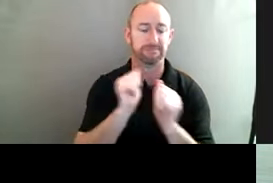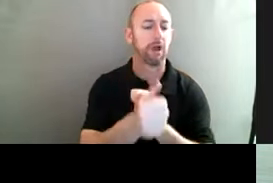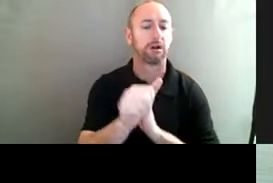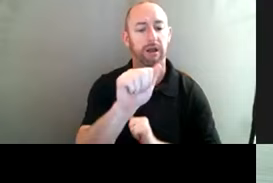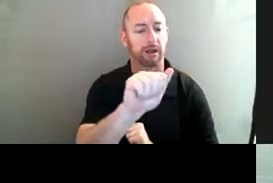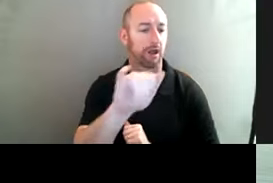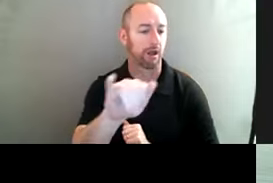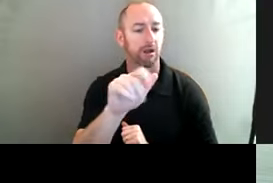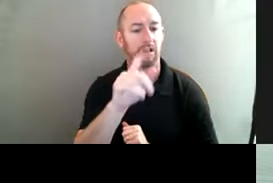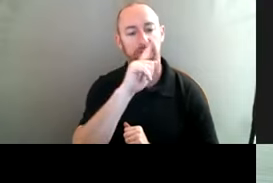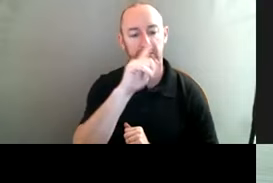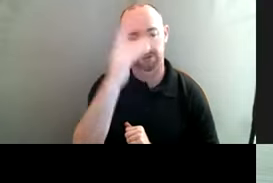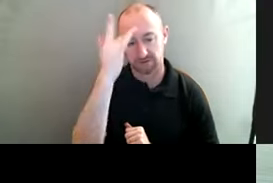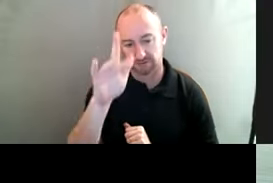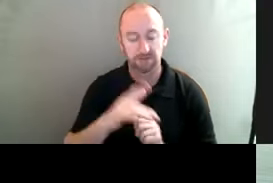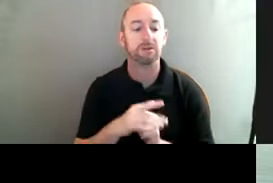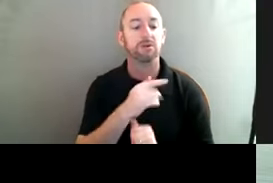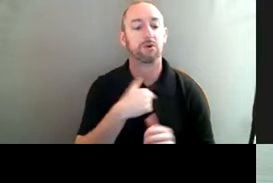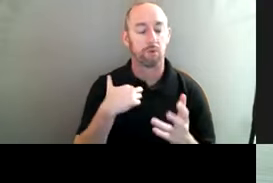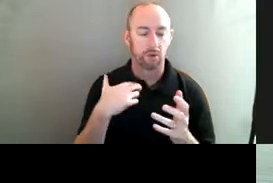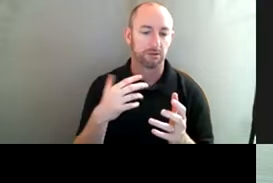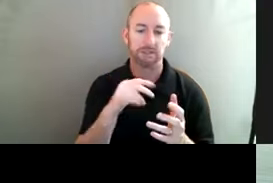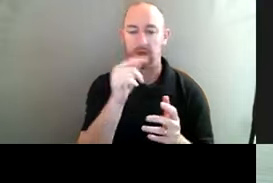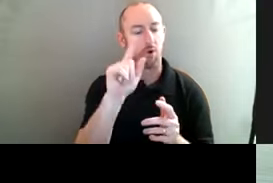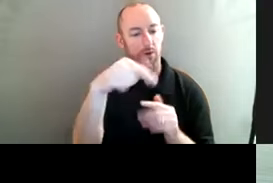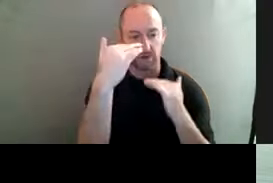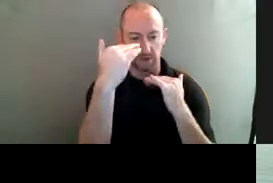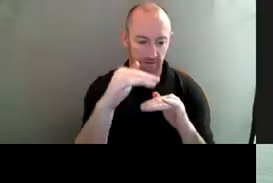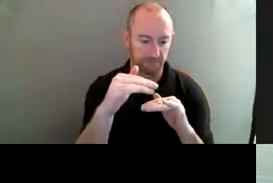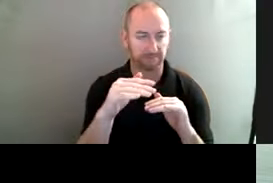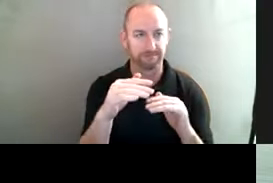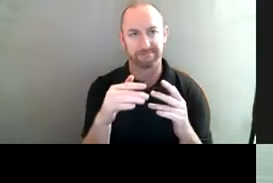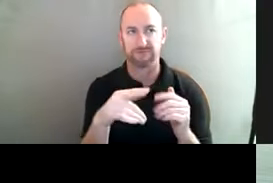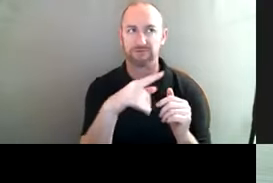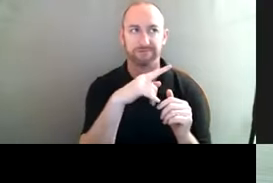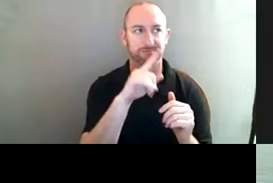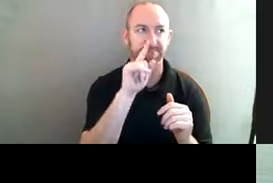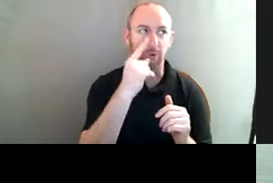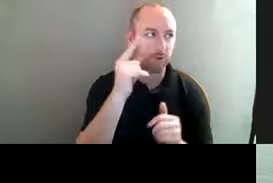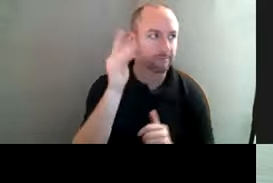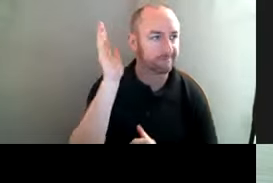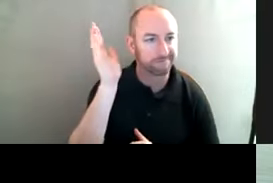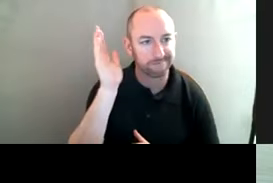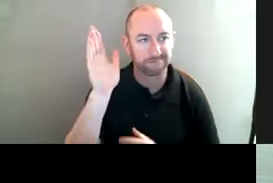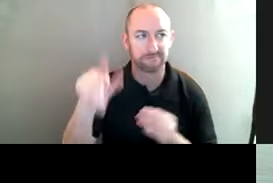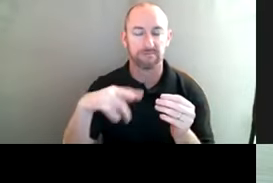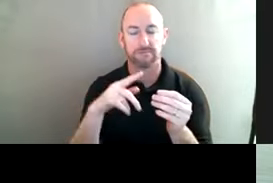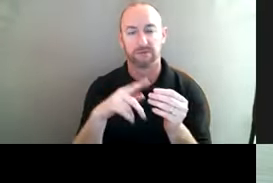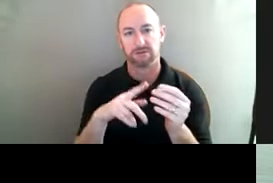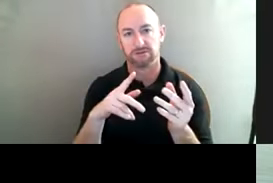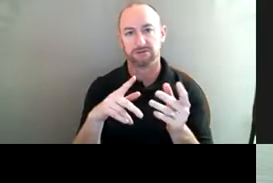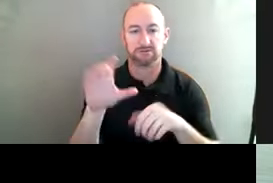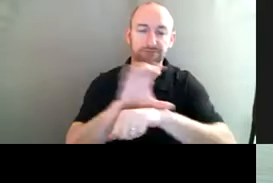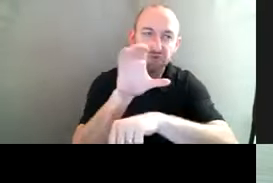days. So we wanted to go beyond just dry talks about